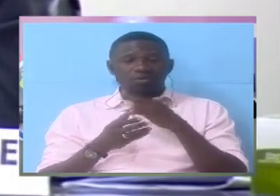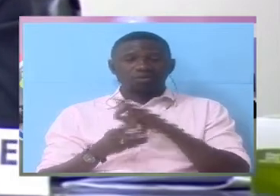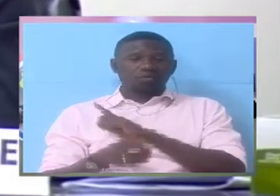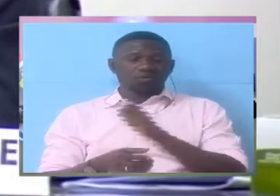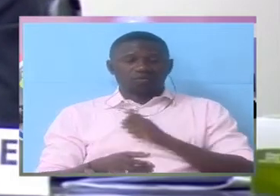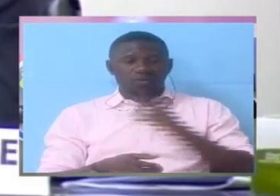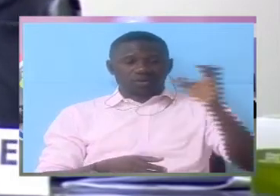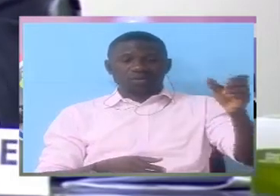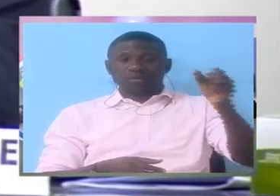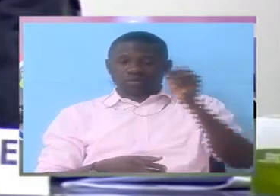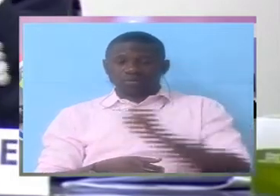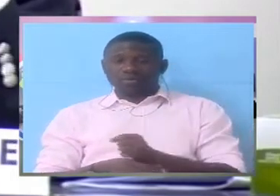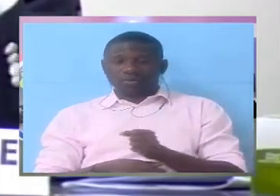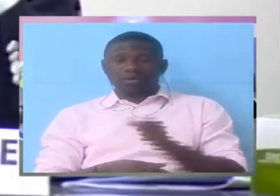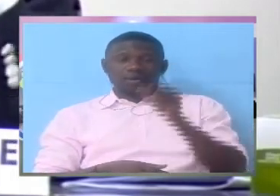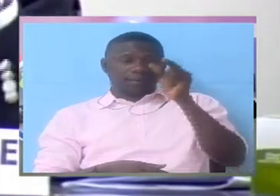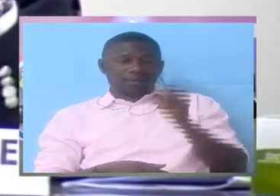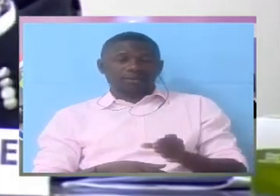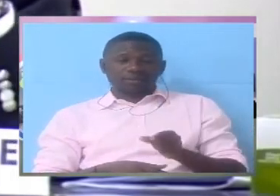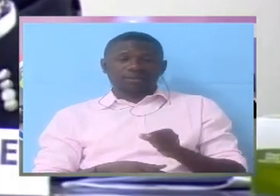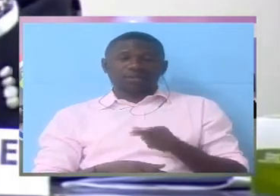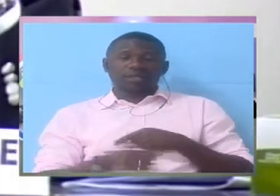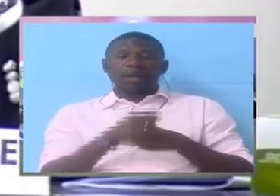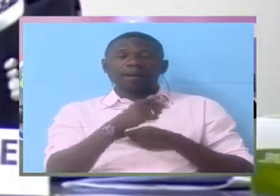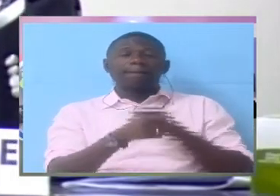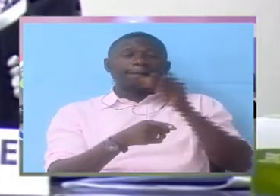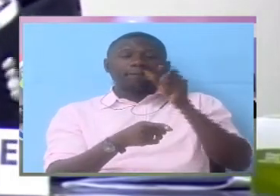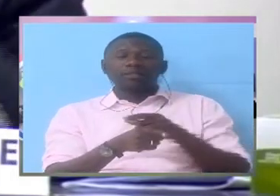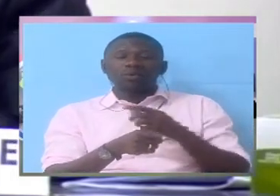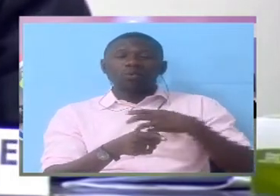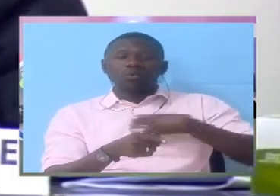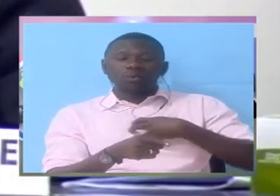And he wanted to deny.